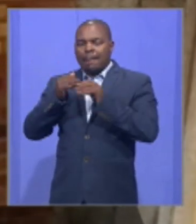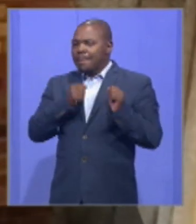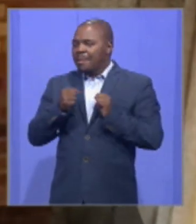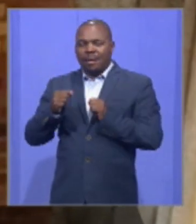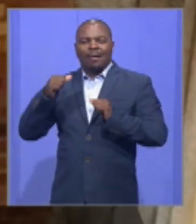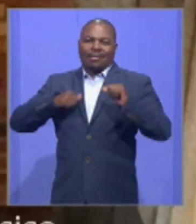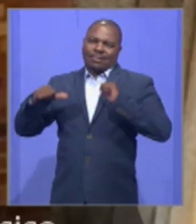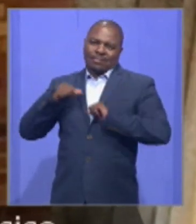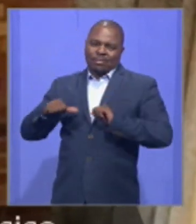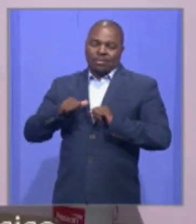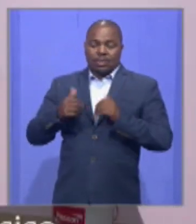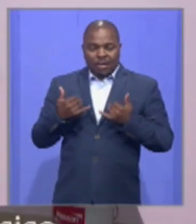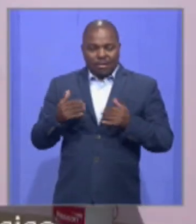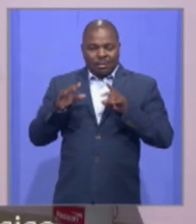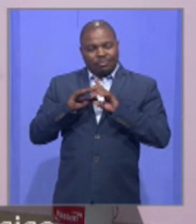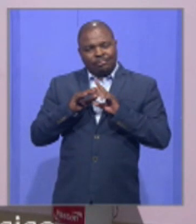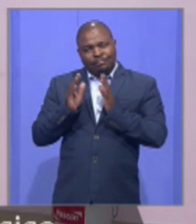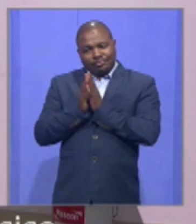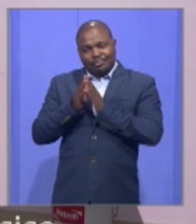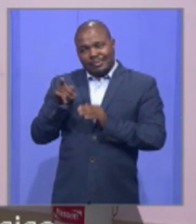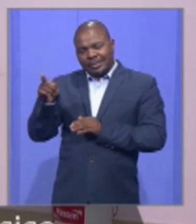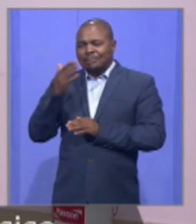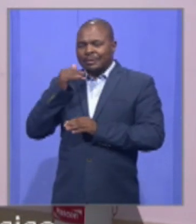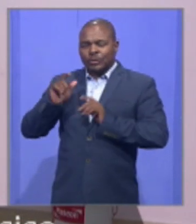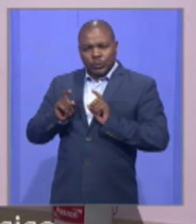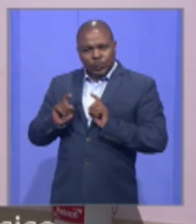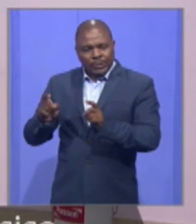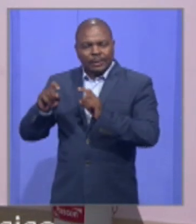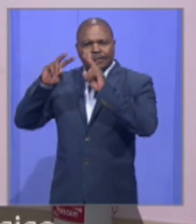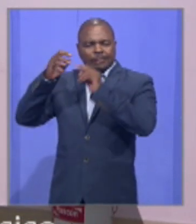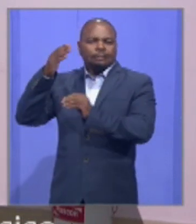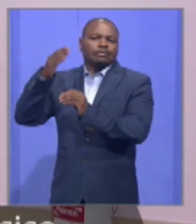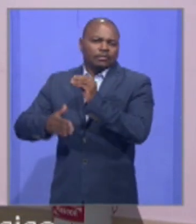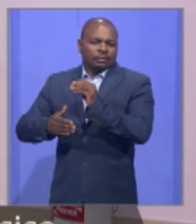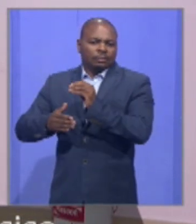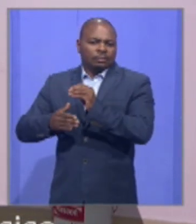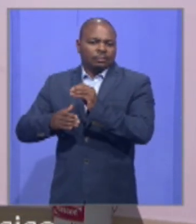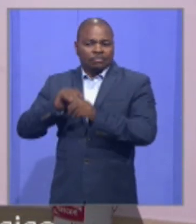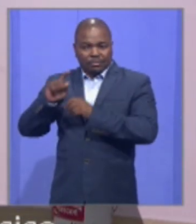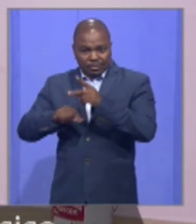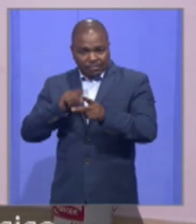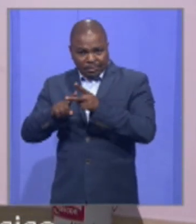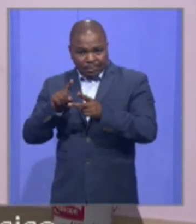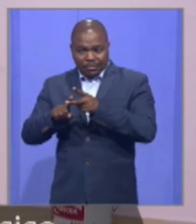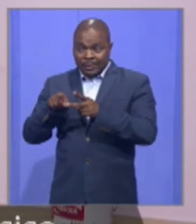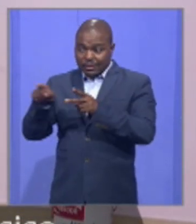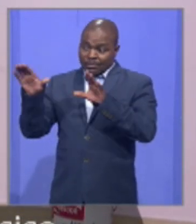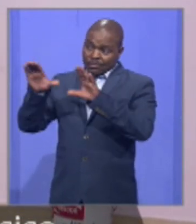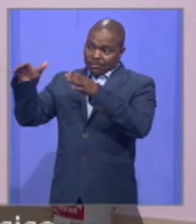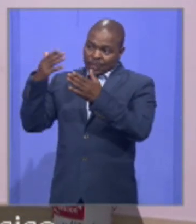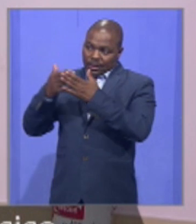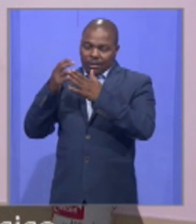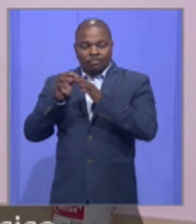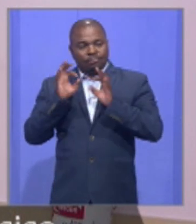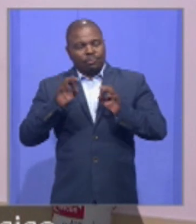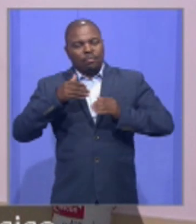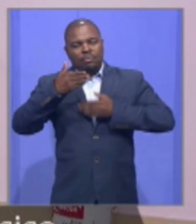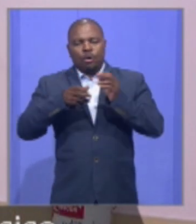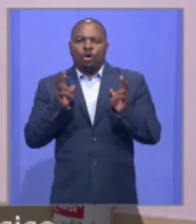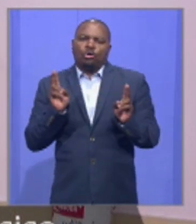ask the department to speedily conclude the investigation in order for the institution to come back to normality